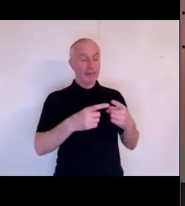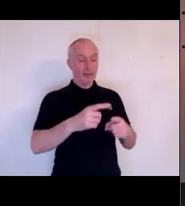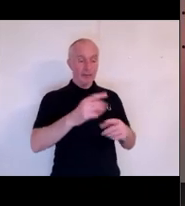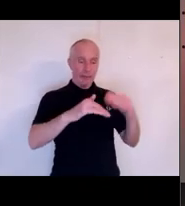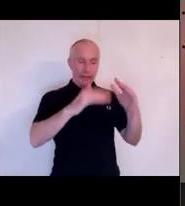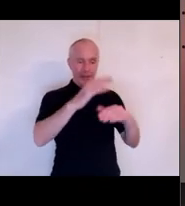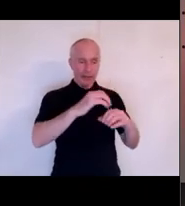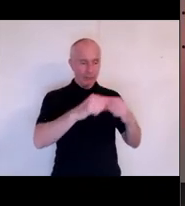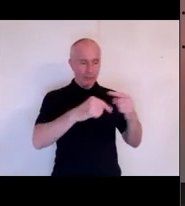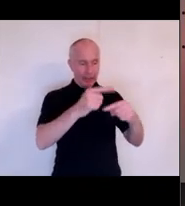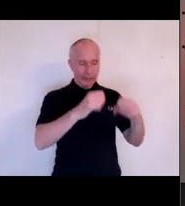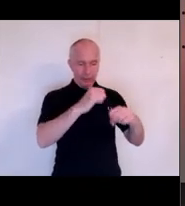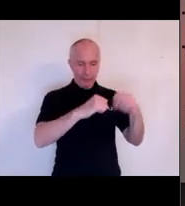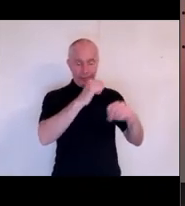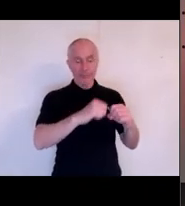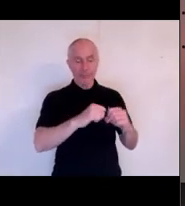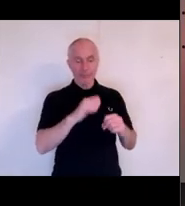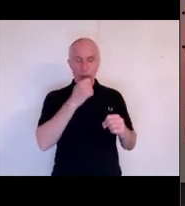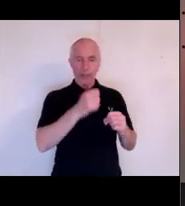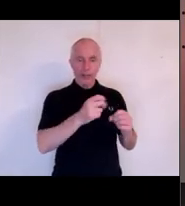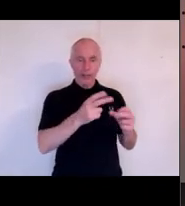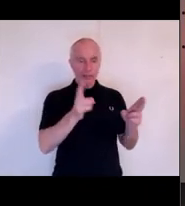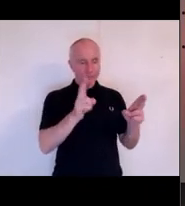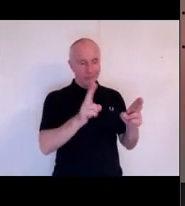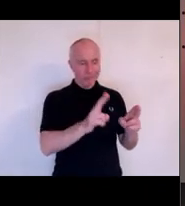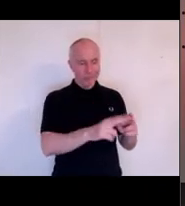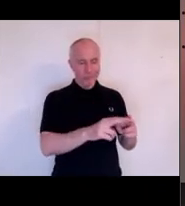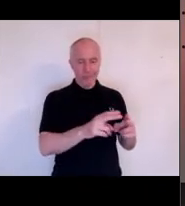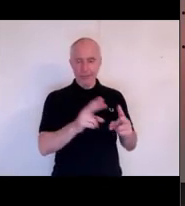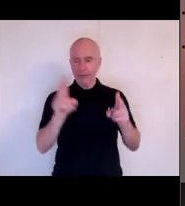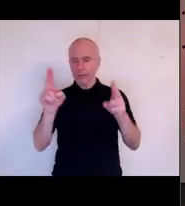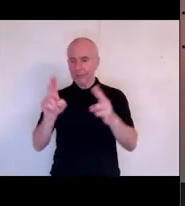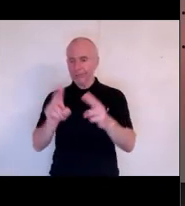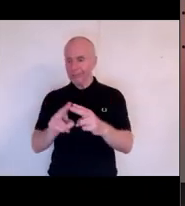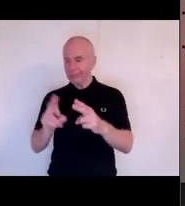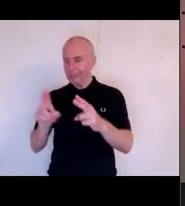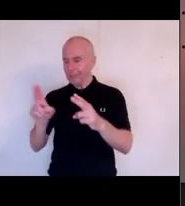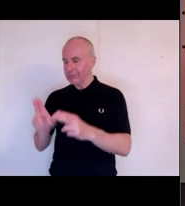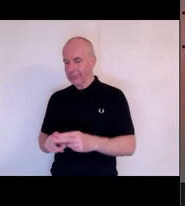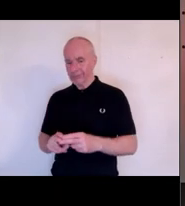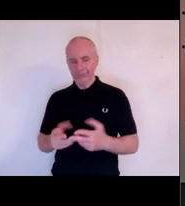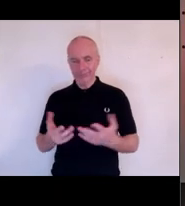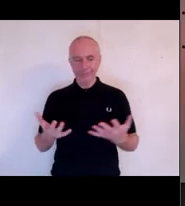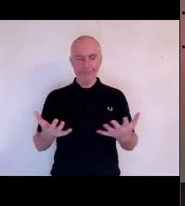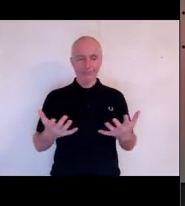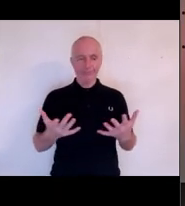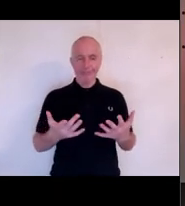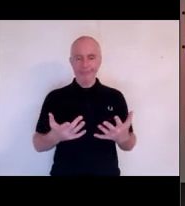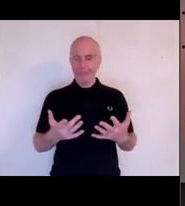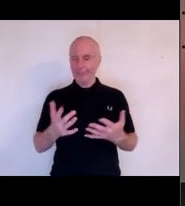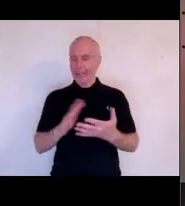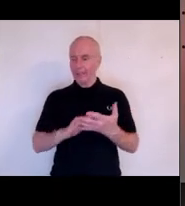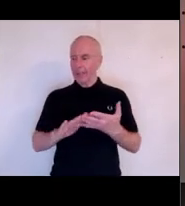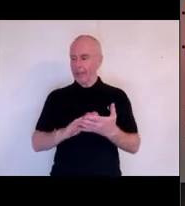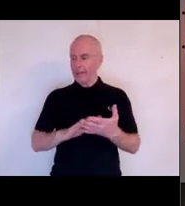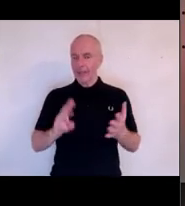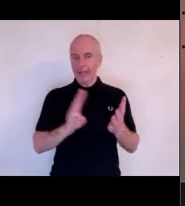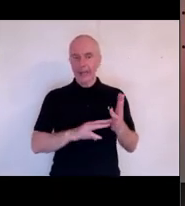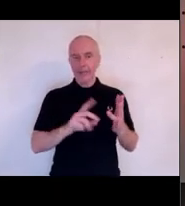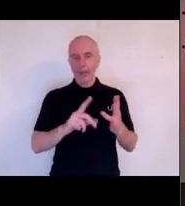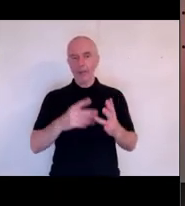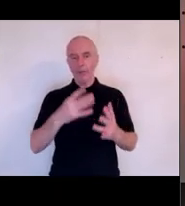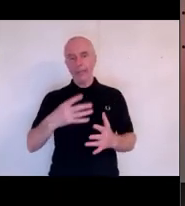And the case for building a research reactor is really difficult because molybdenum 99 isn't really sold at